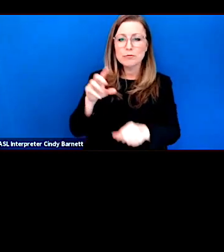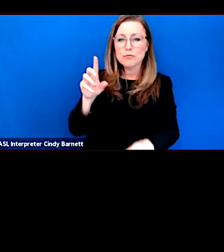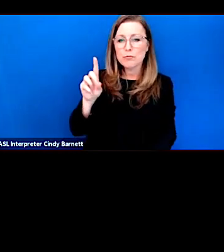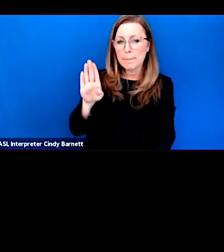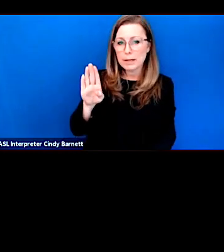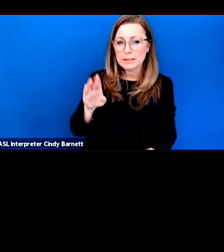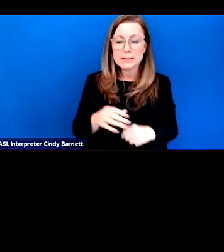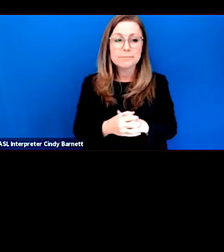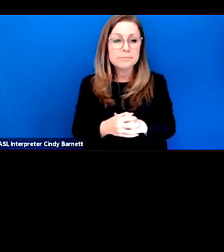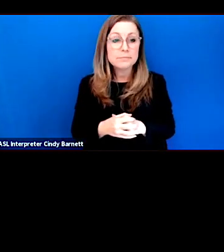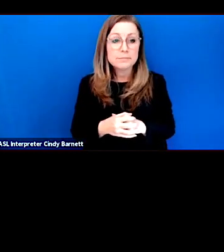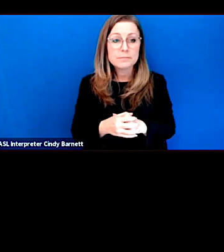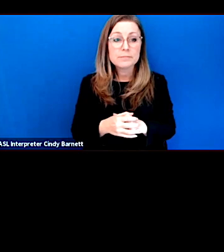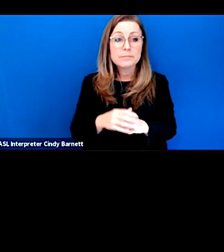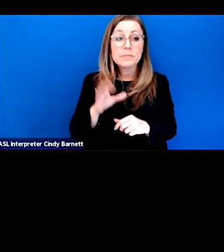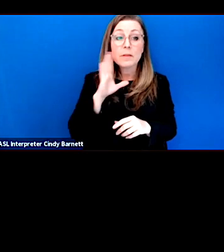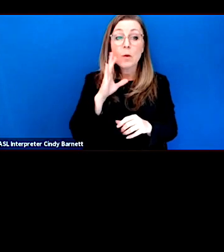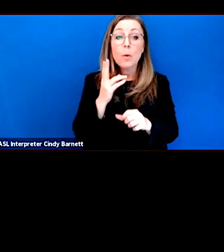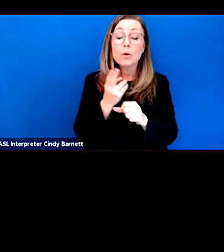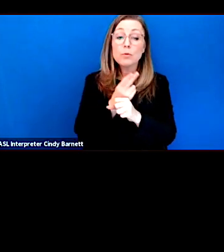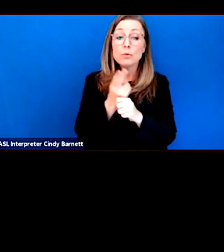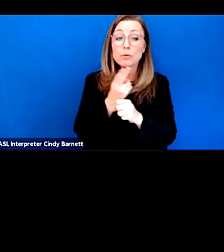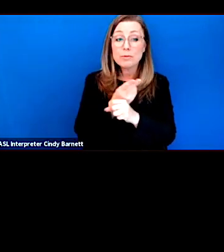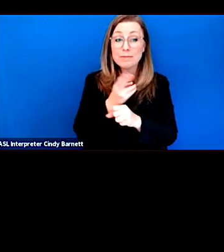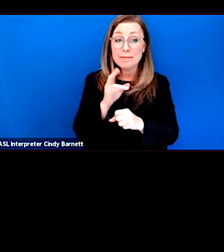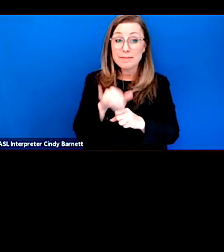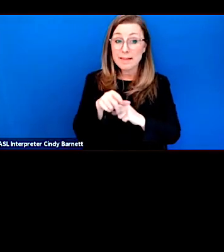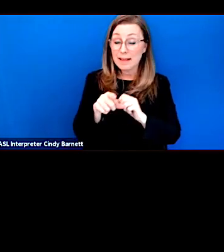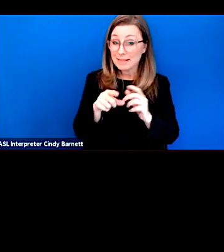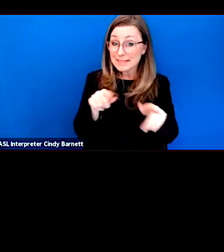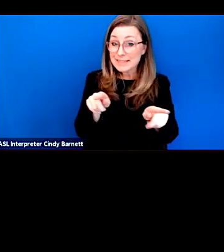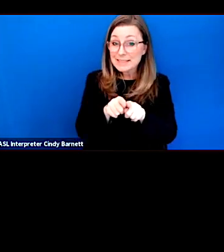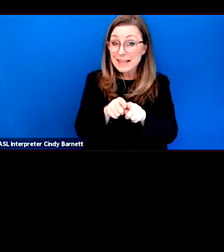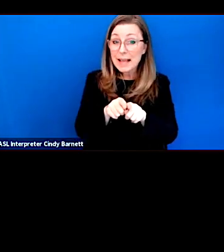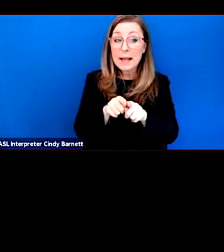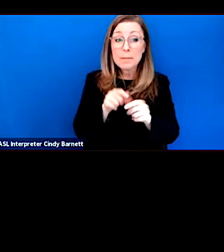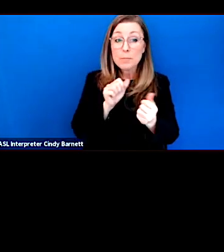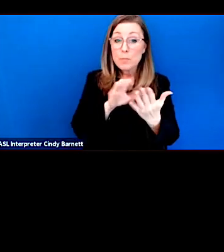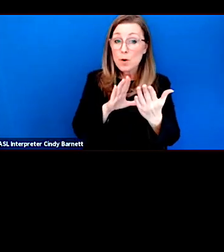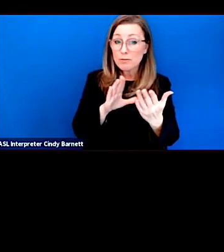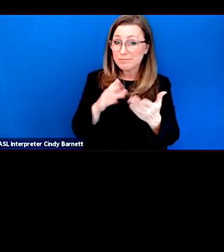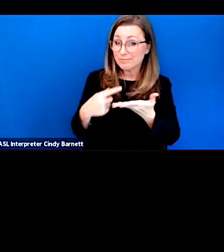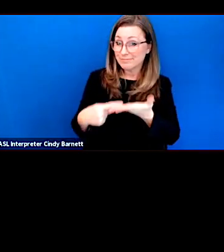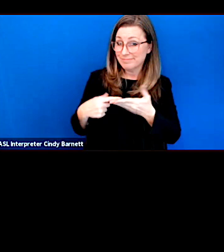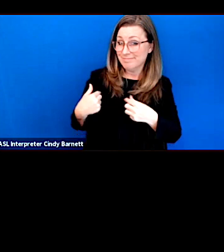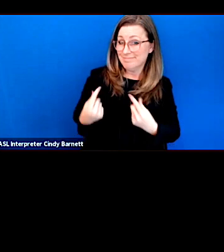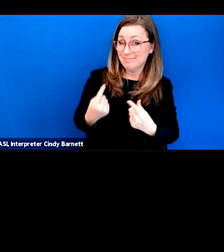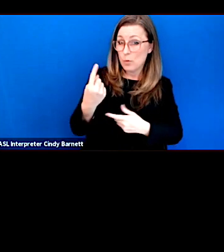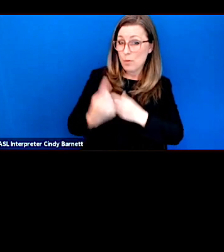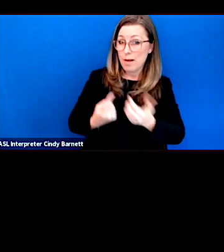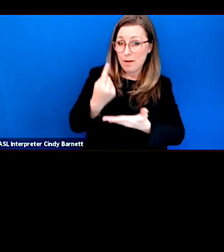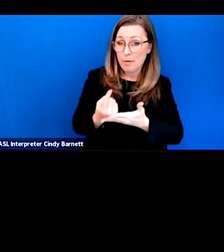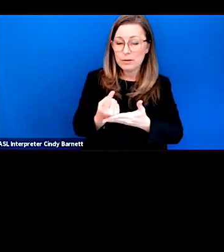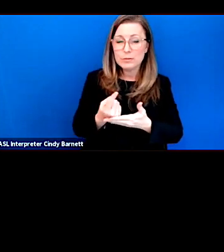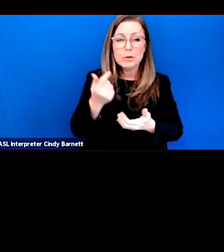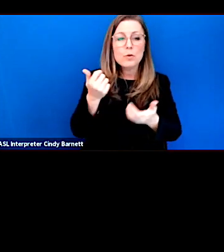been using for the past hour or so. What factors influence women of color's persistence in